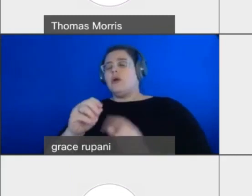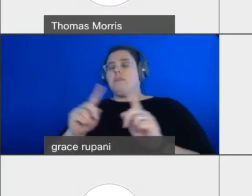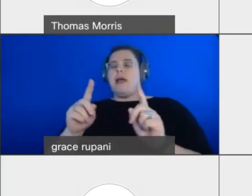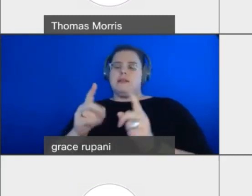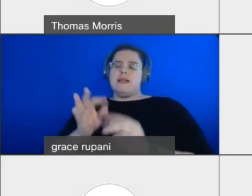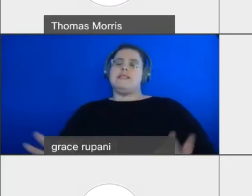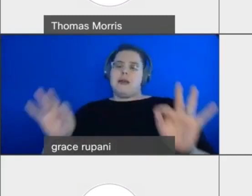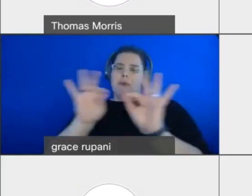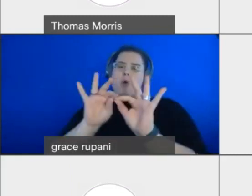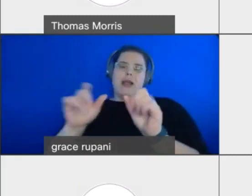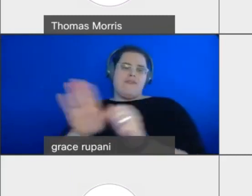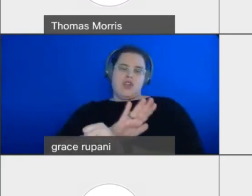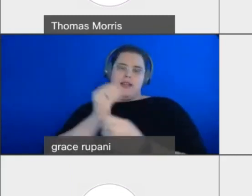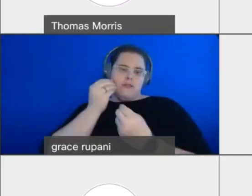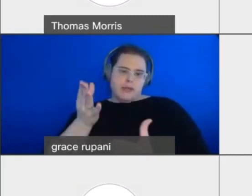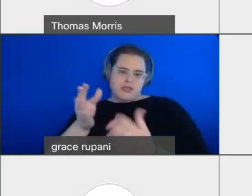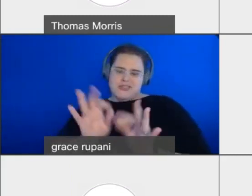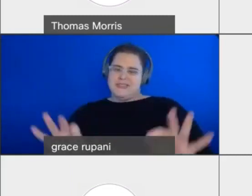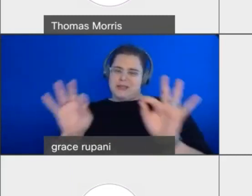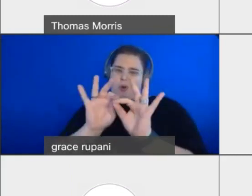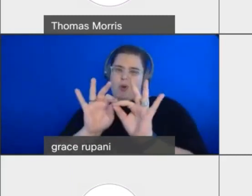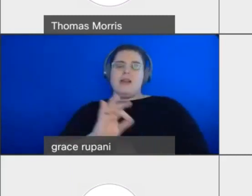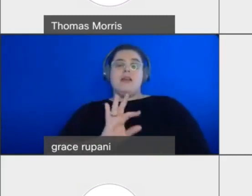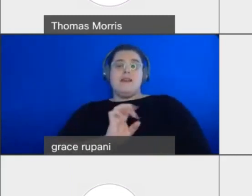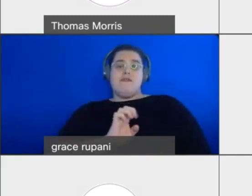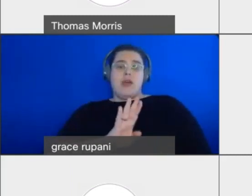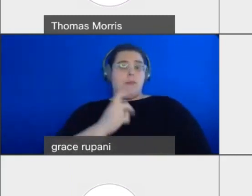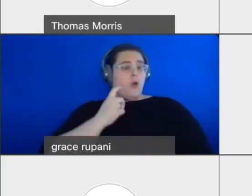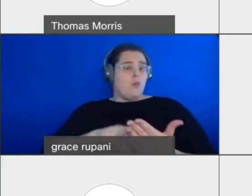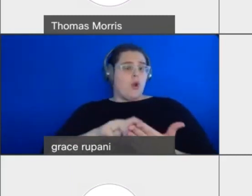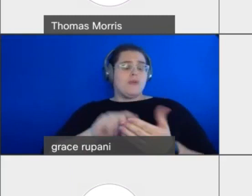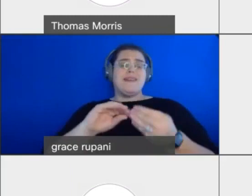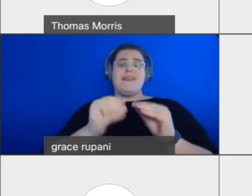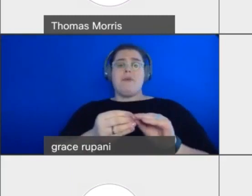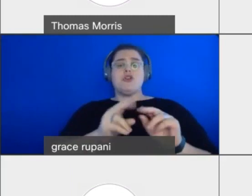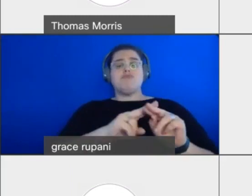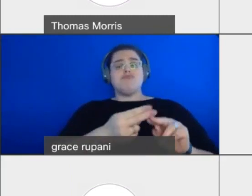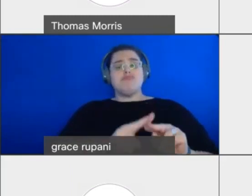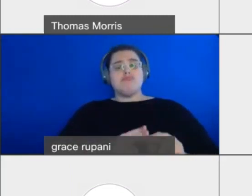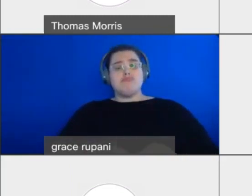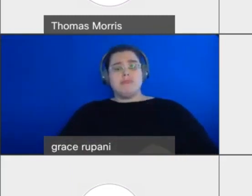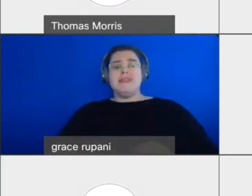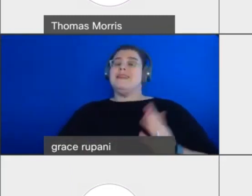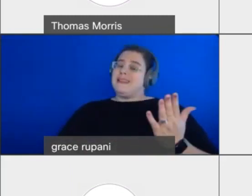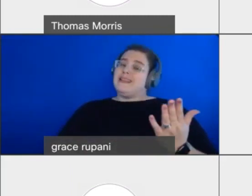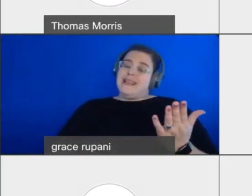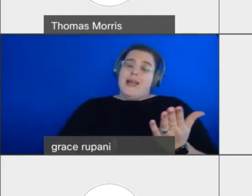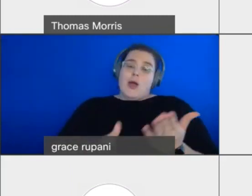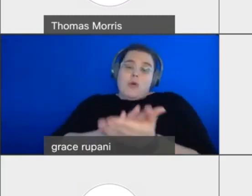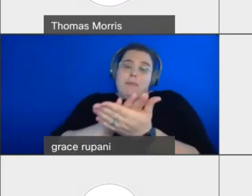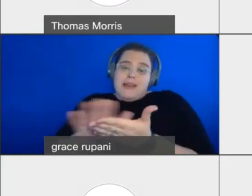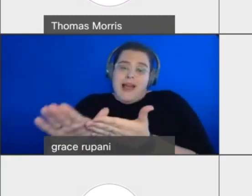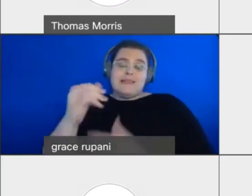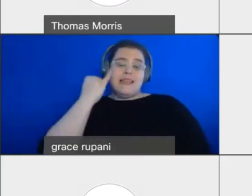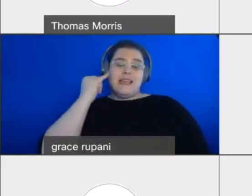seeing some numbers come down in February. It would be very nice. What we want to be able to do is be able to